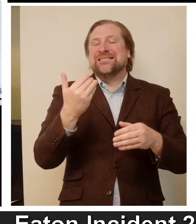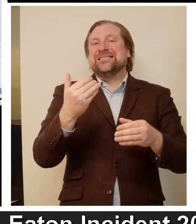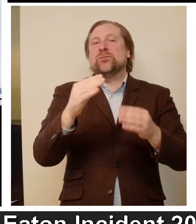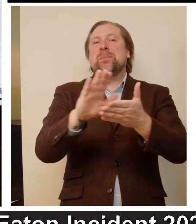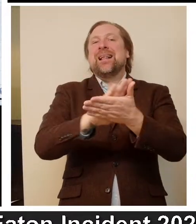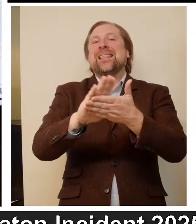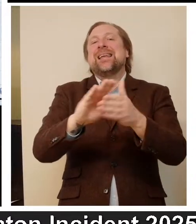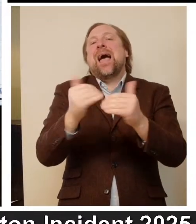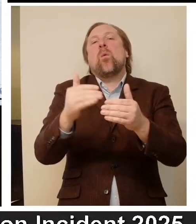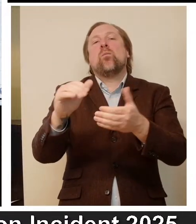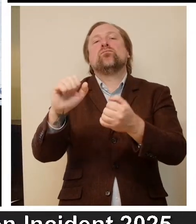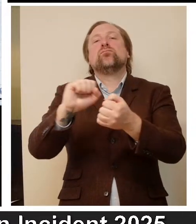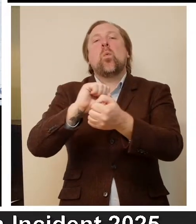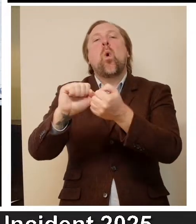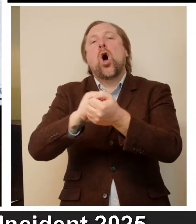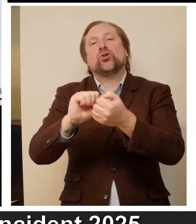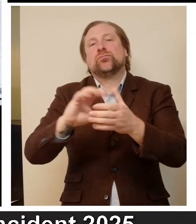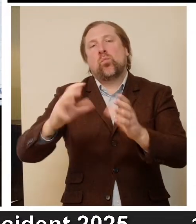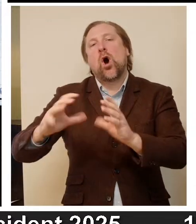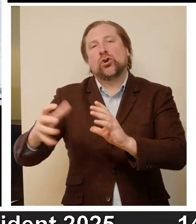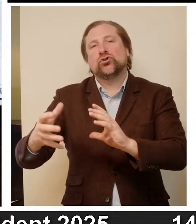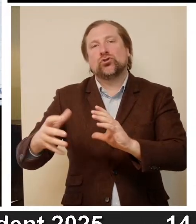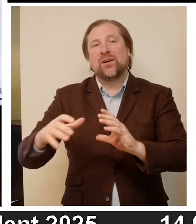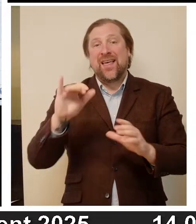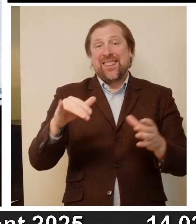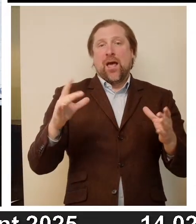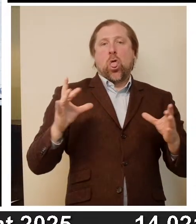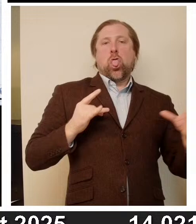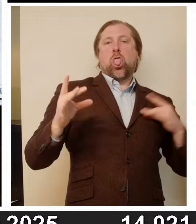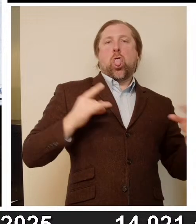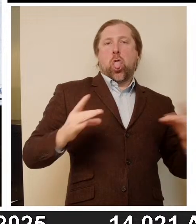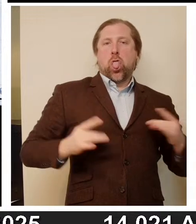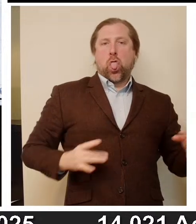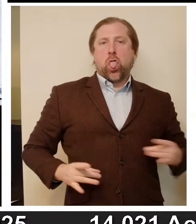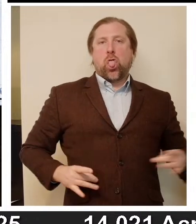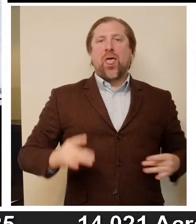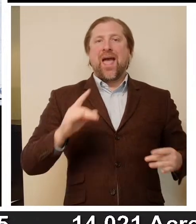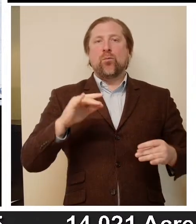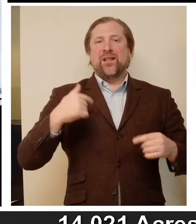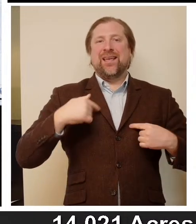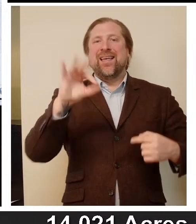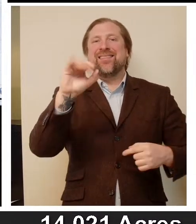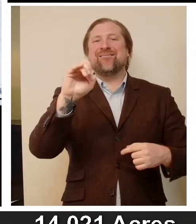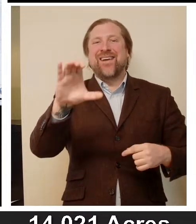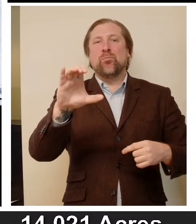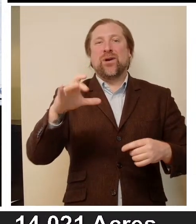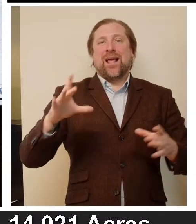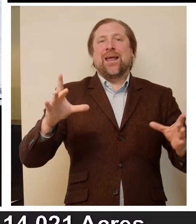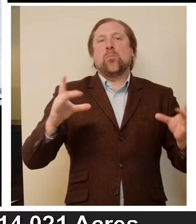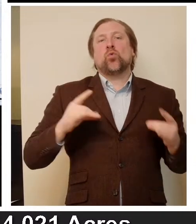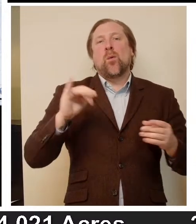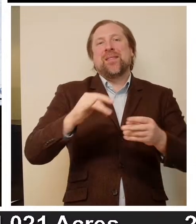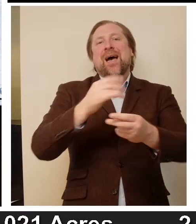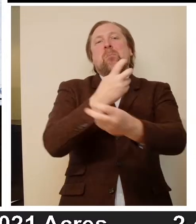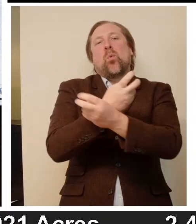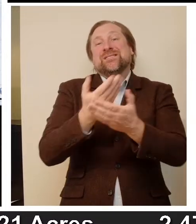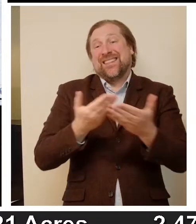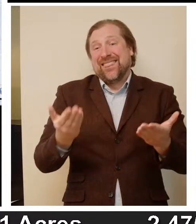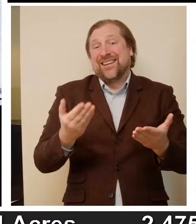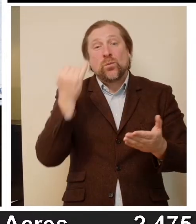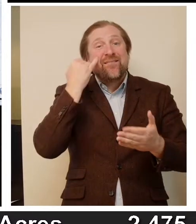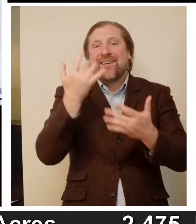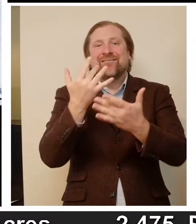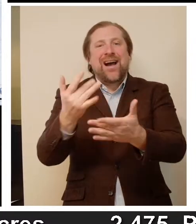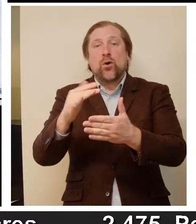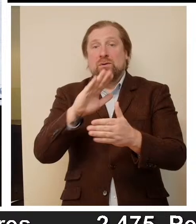by washing them. The particulates go into fabrics and the fabrics kind of absorb those toxins immediately. So even if the fire